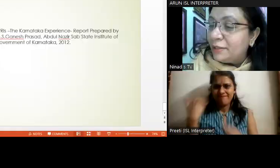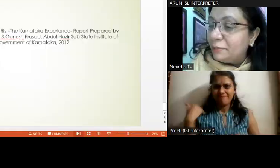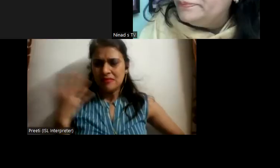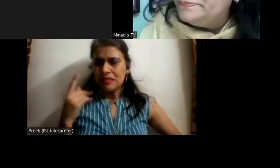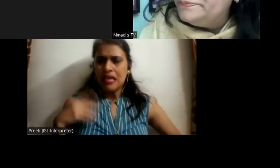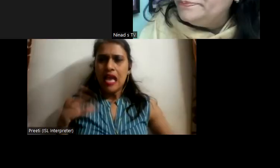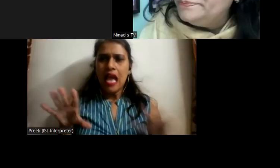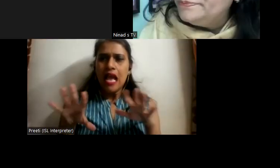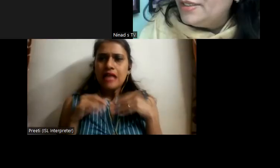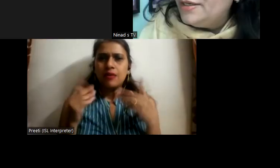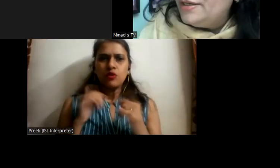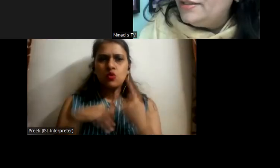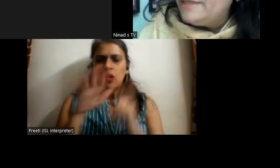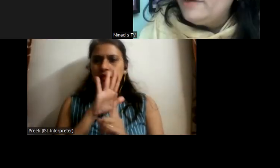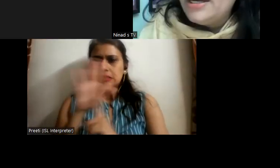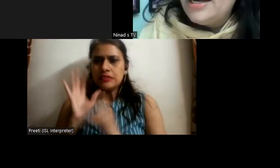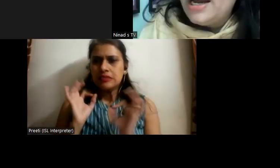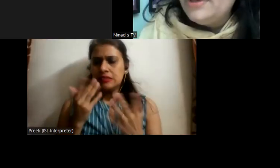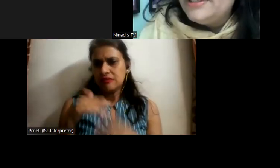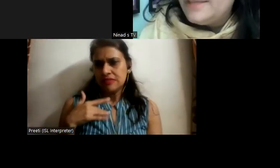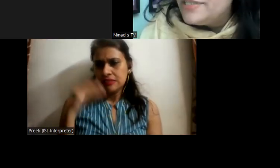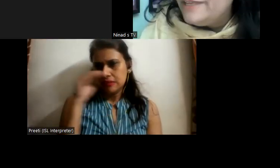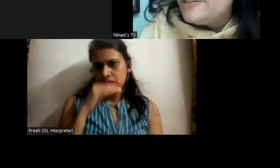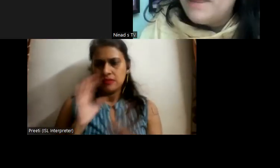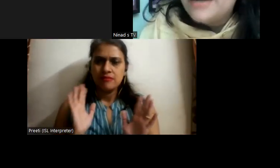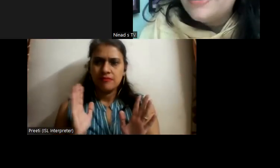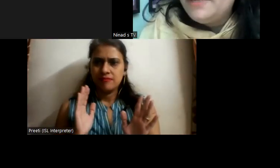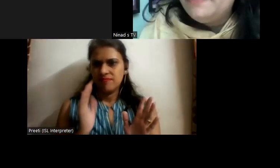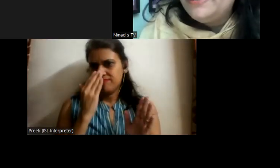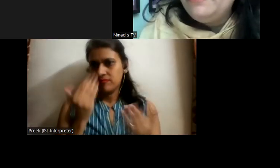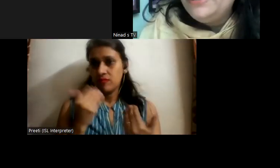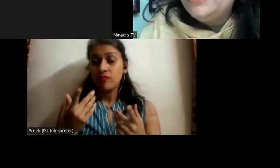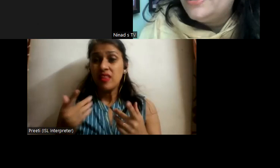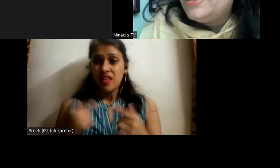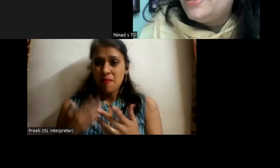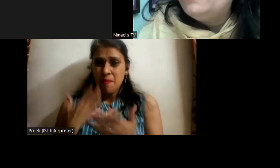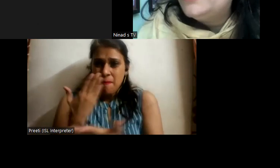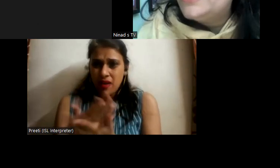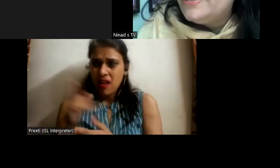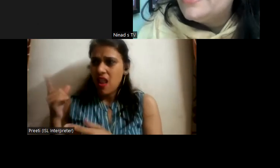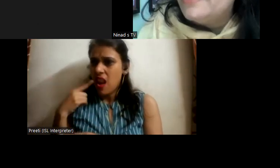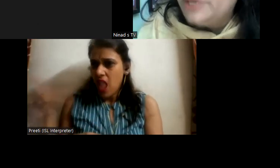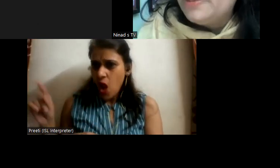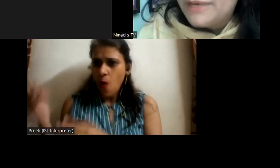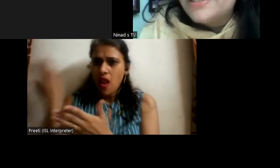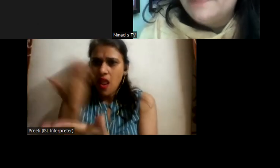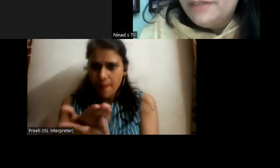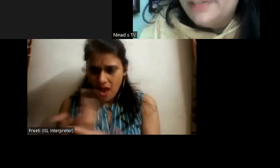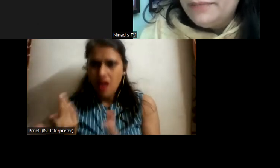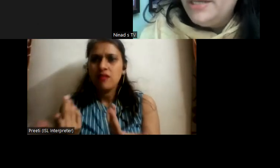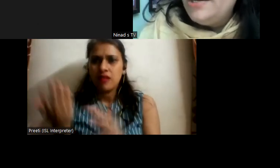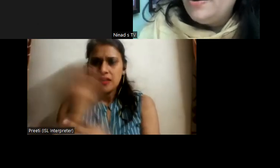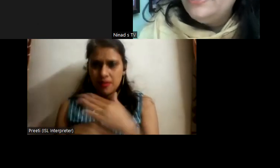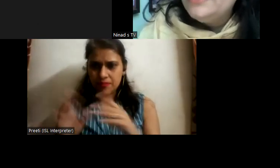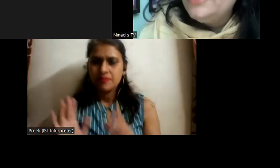accepted them. They have not allowed themselves to participate with them, neither they allowed the person with disability to participate with